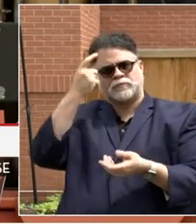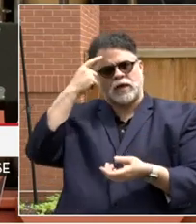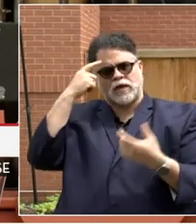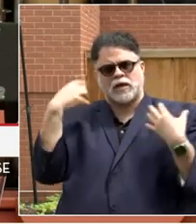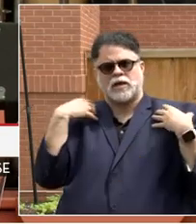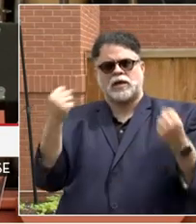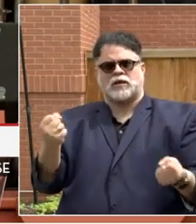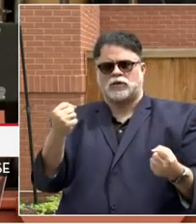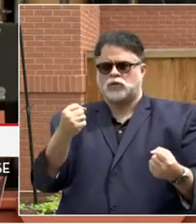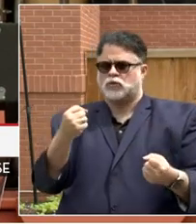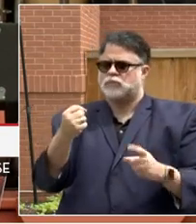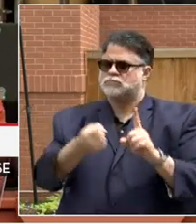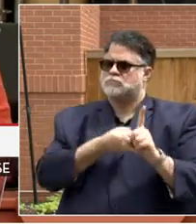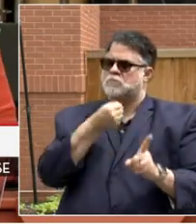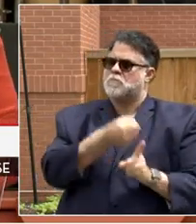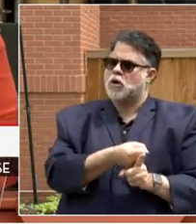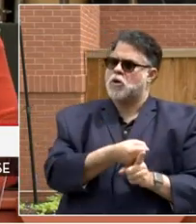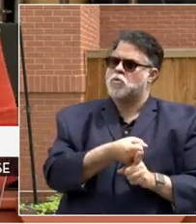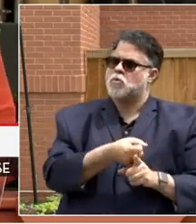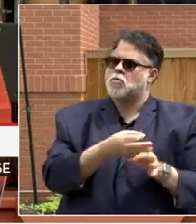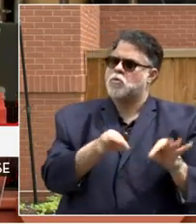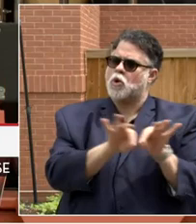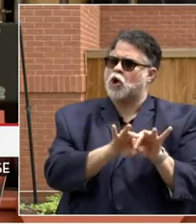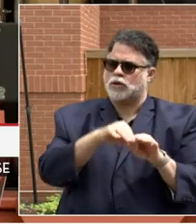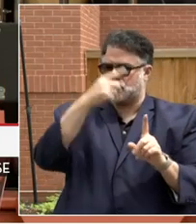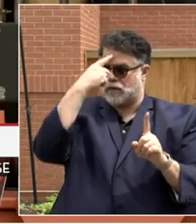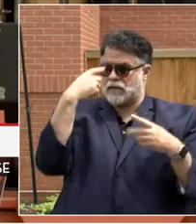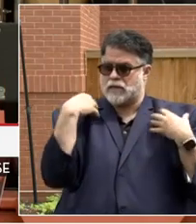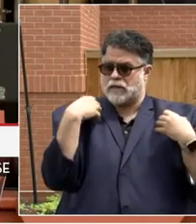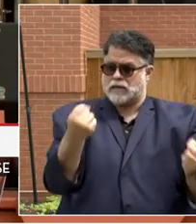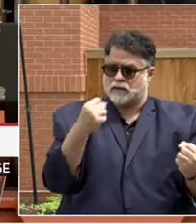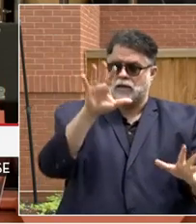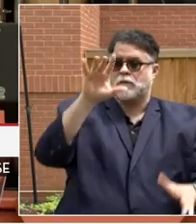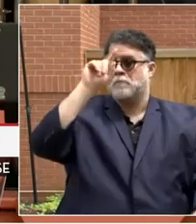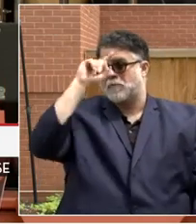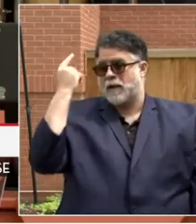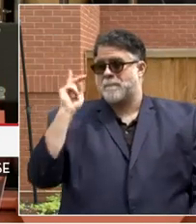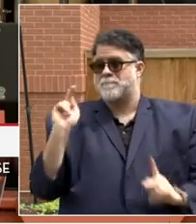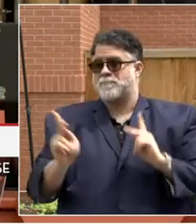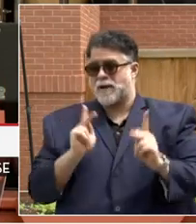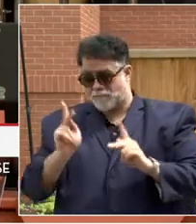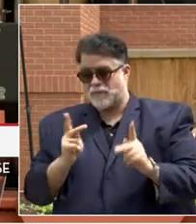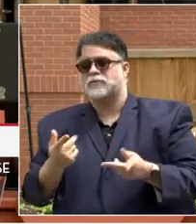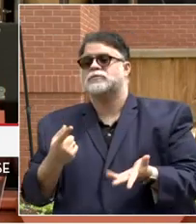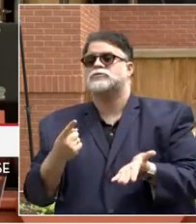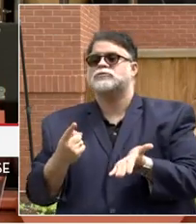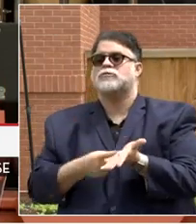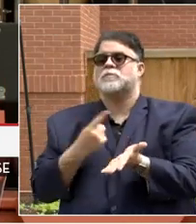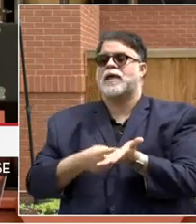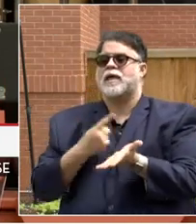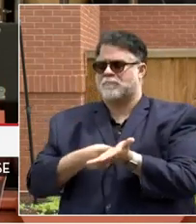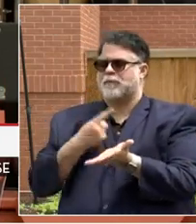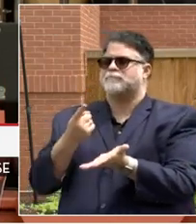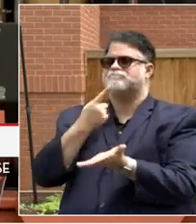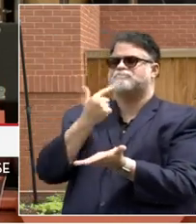frequently, especially among African Americans, there's taboo among asking for help if you're not feeling